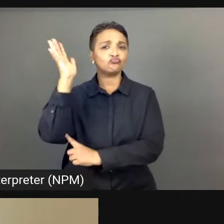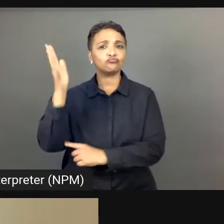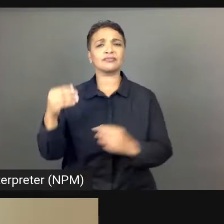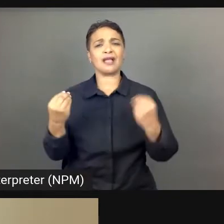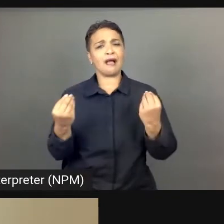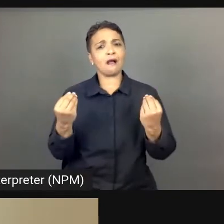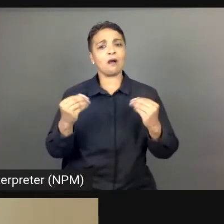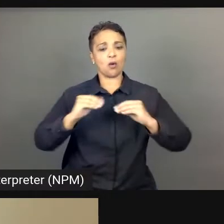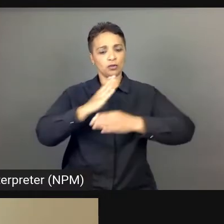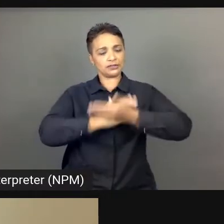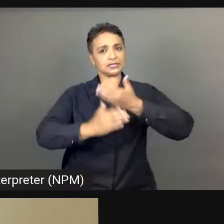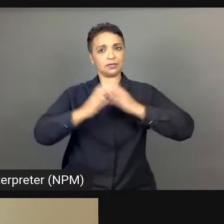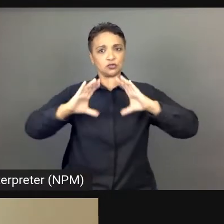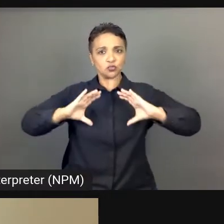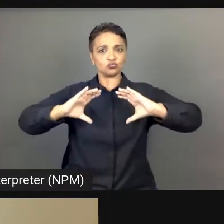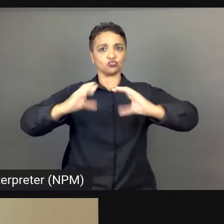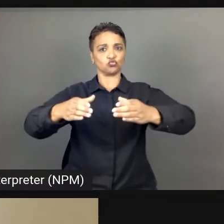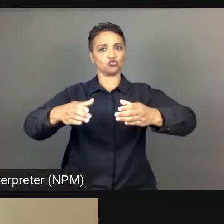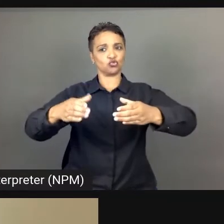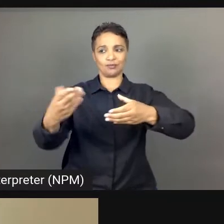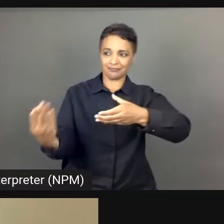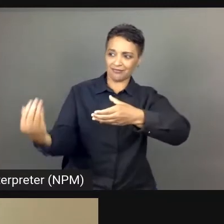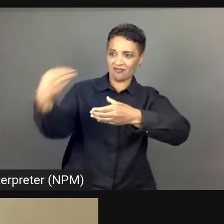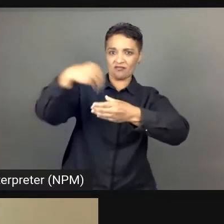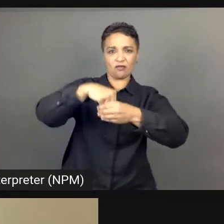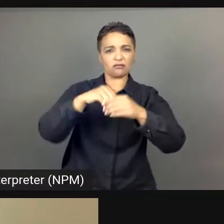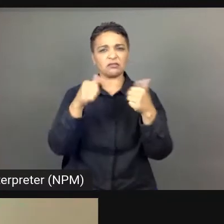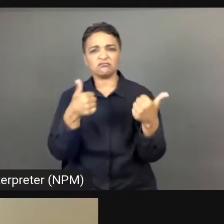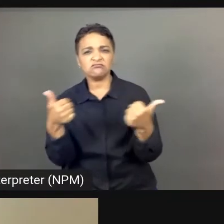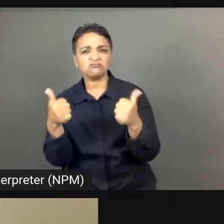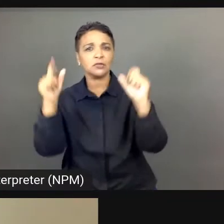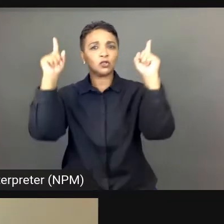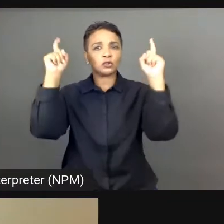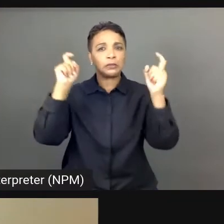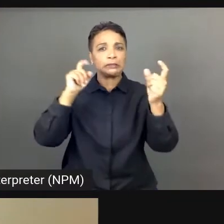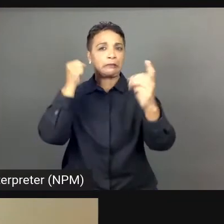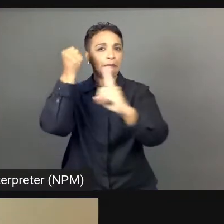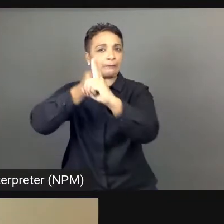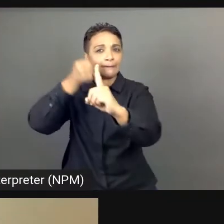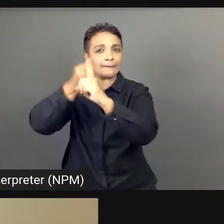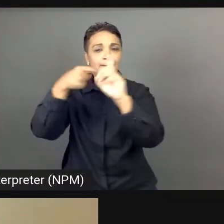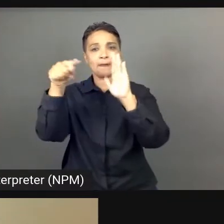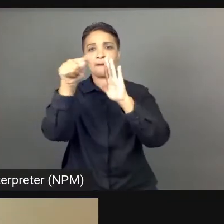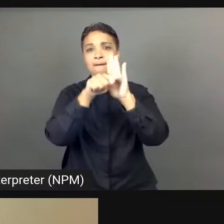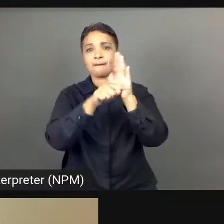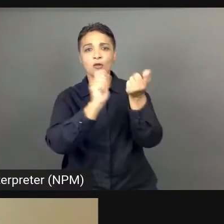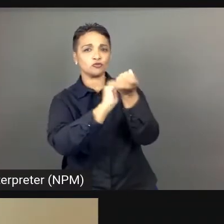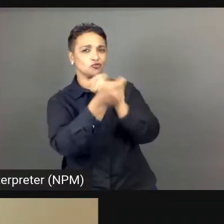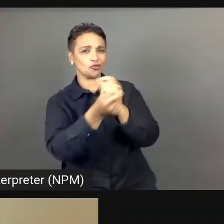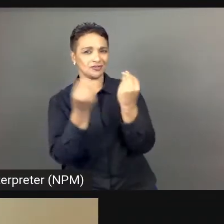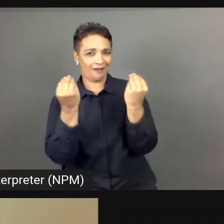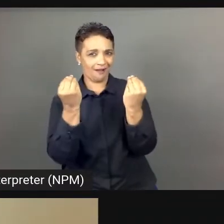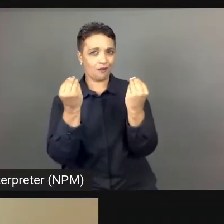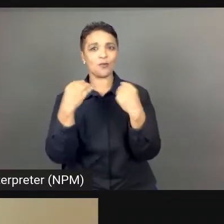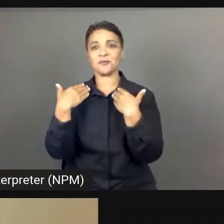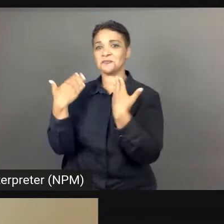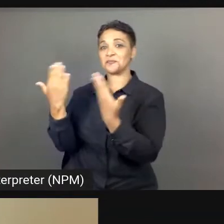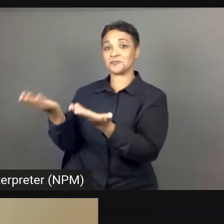embraced "nothing about us without us." How has this led to policy change? Over to you, Frederick.